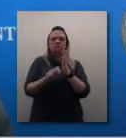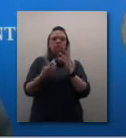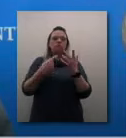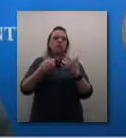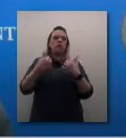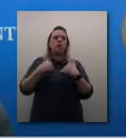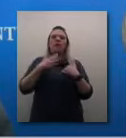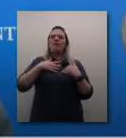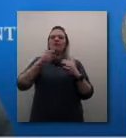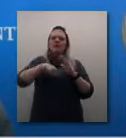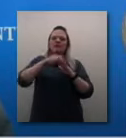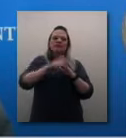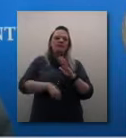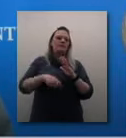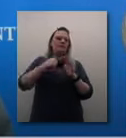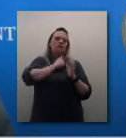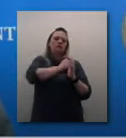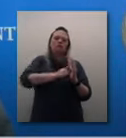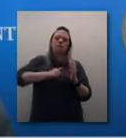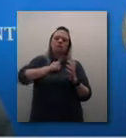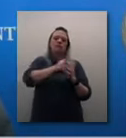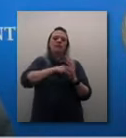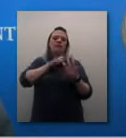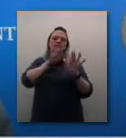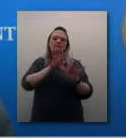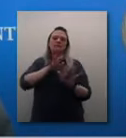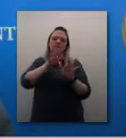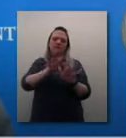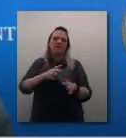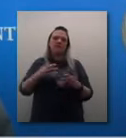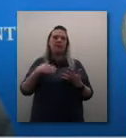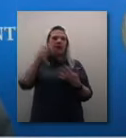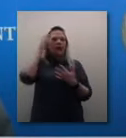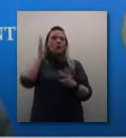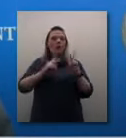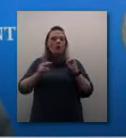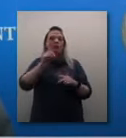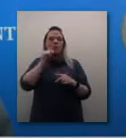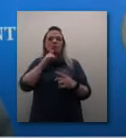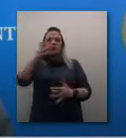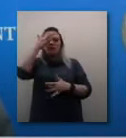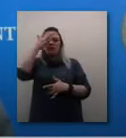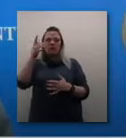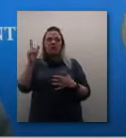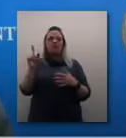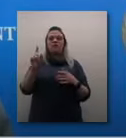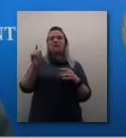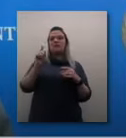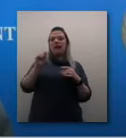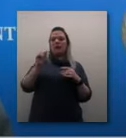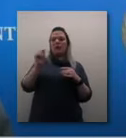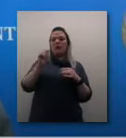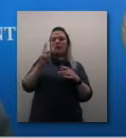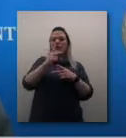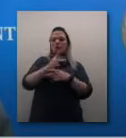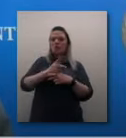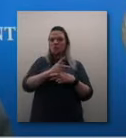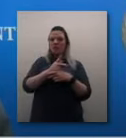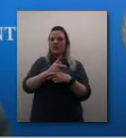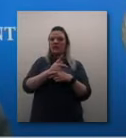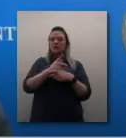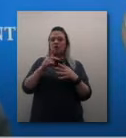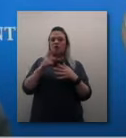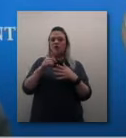deepest condolences and sympathies. I know people who are ill. To Tonawanda Supervisor Joe Eminger, we want you back on the road